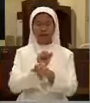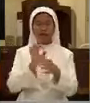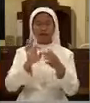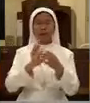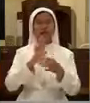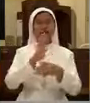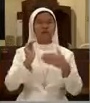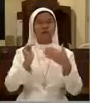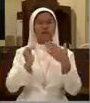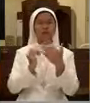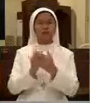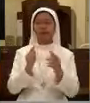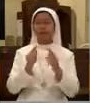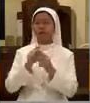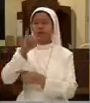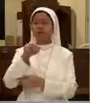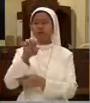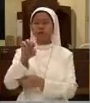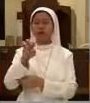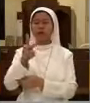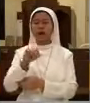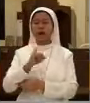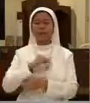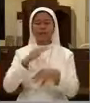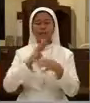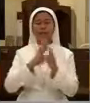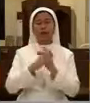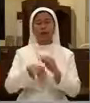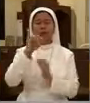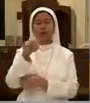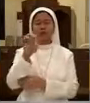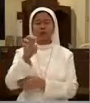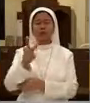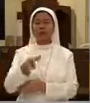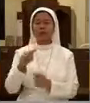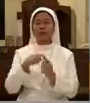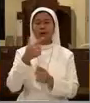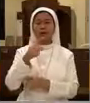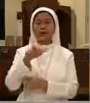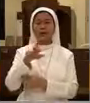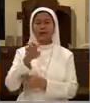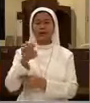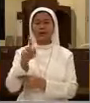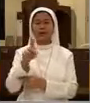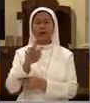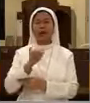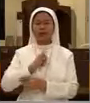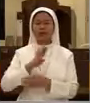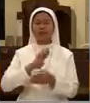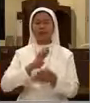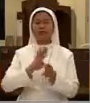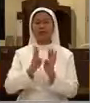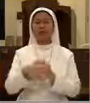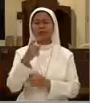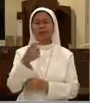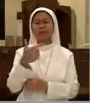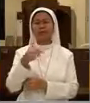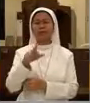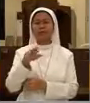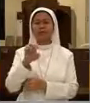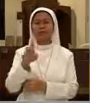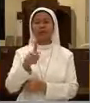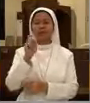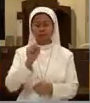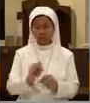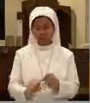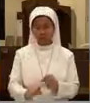I became a Jew. To the Greek, I became Greek. Why? So that the good news could